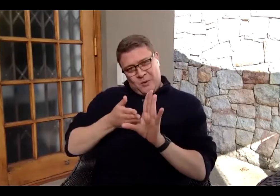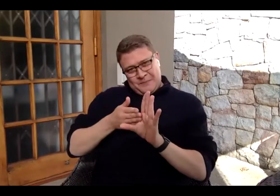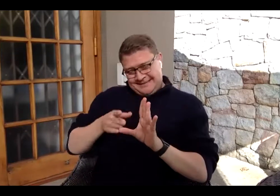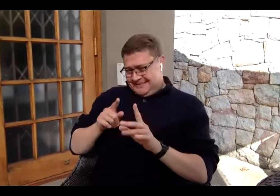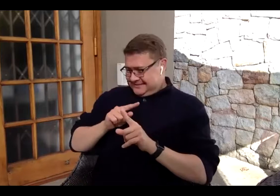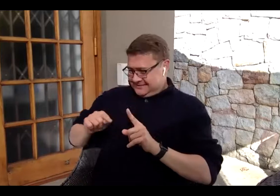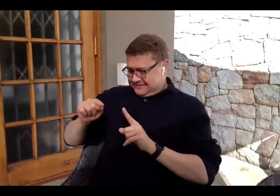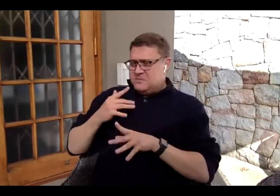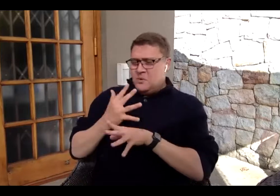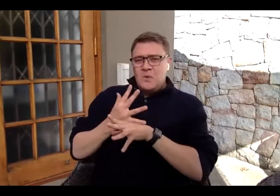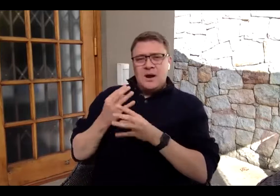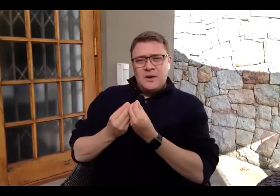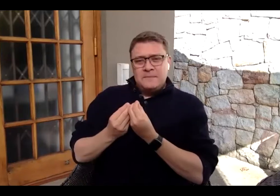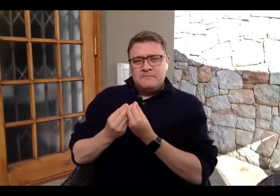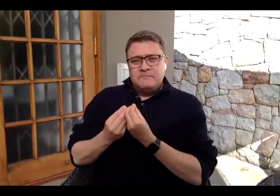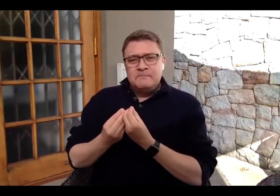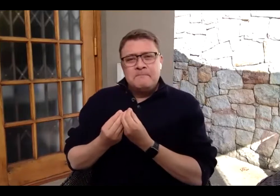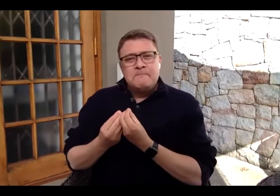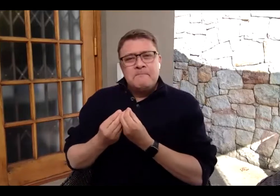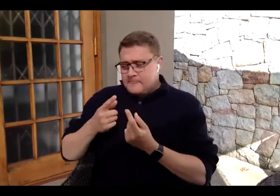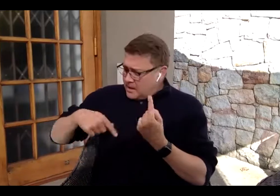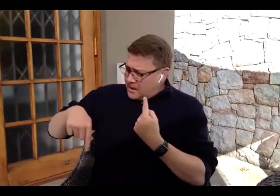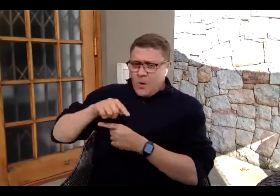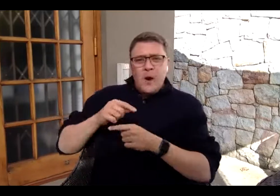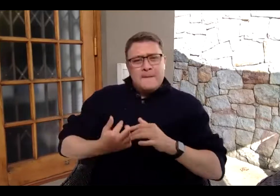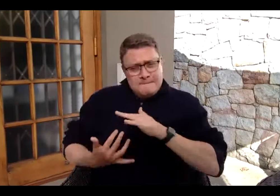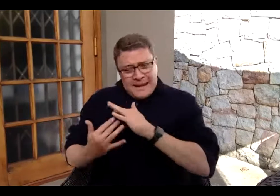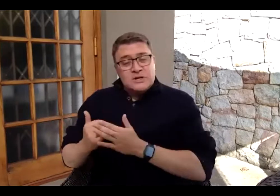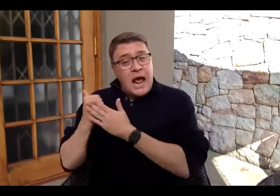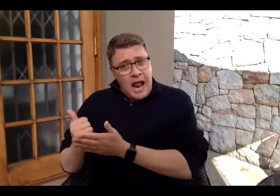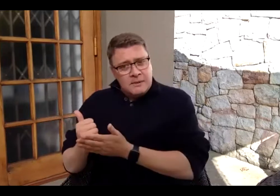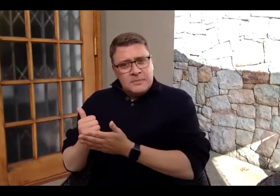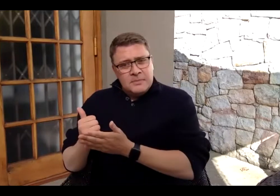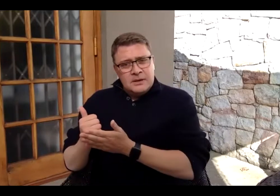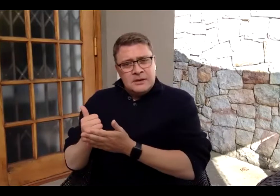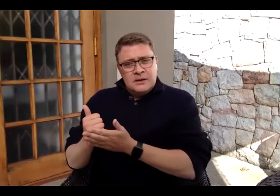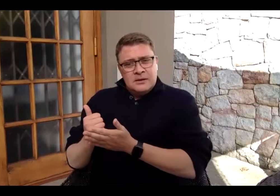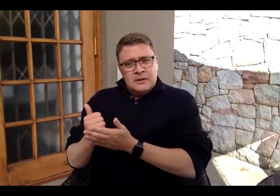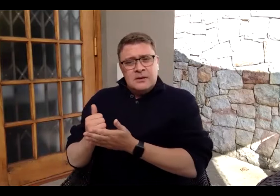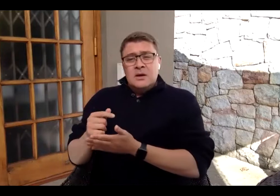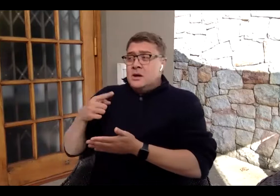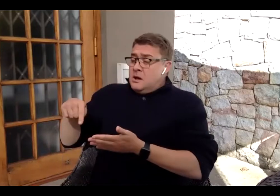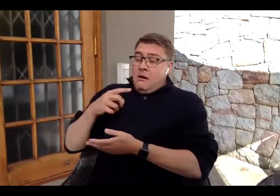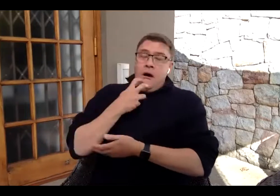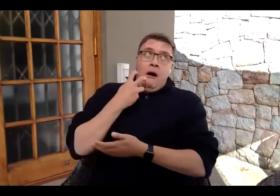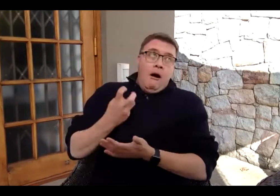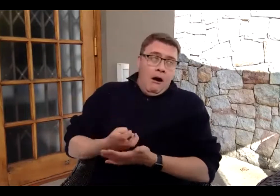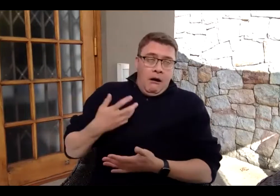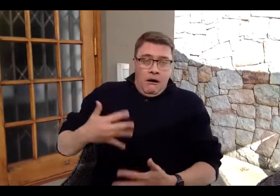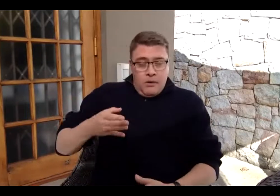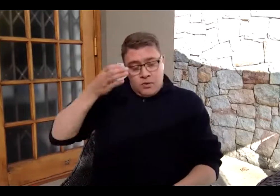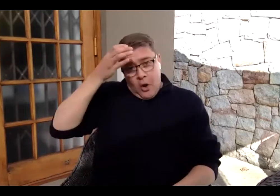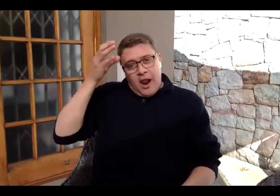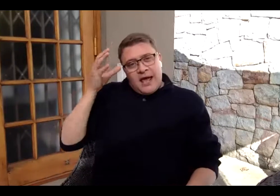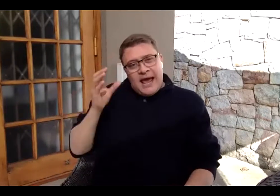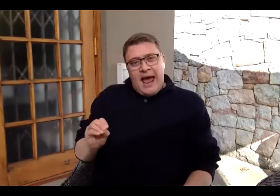thinking Afrikaans spelled that a bit, and they all had the passion to help. They have so much knowledge, and they have